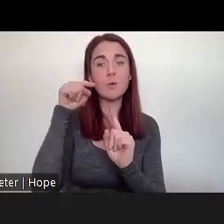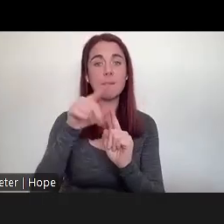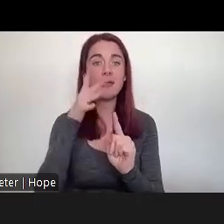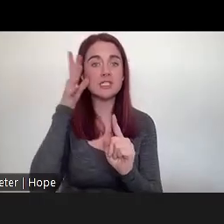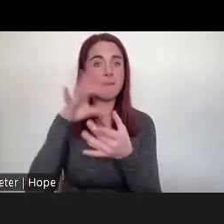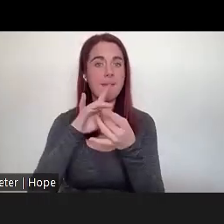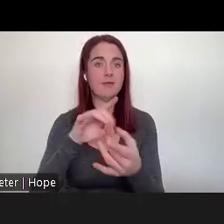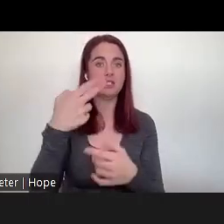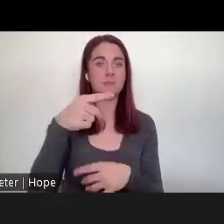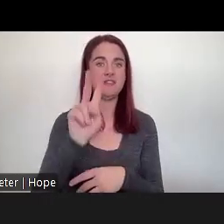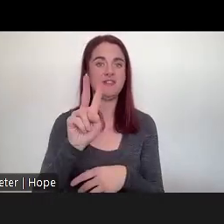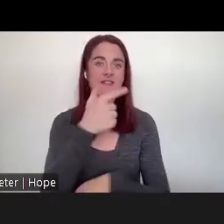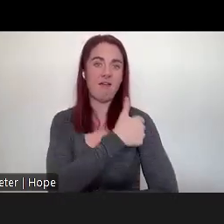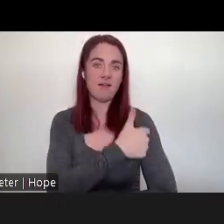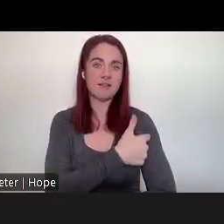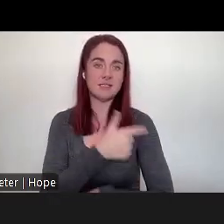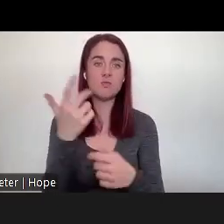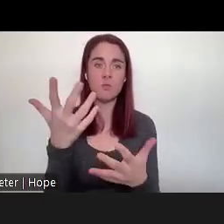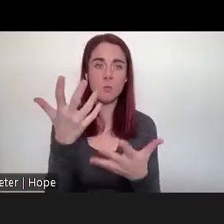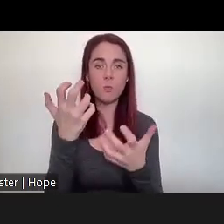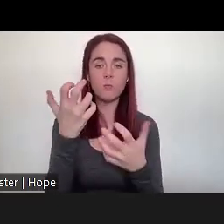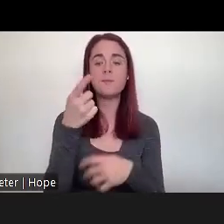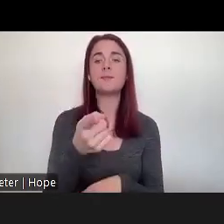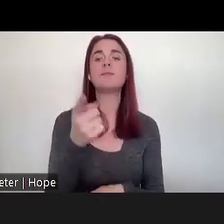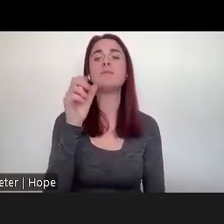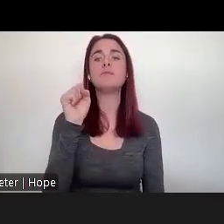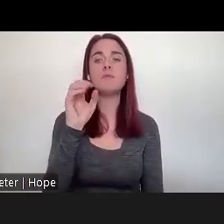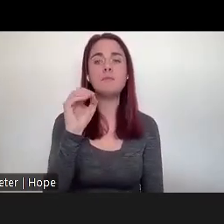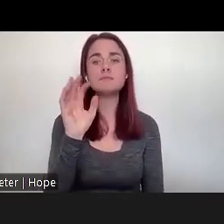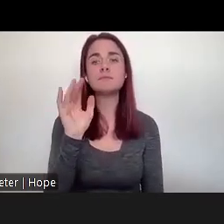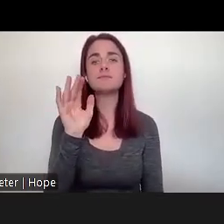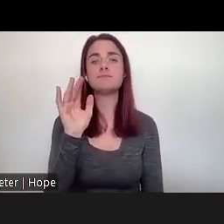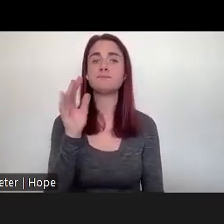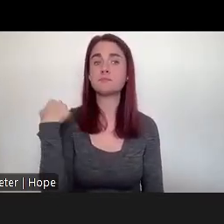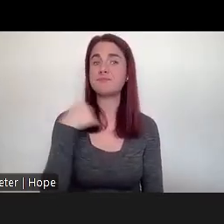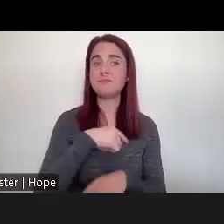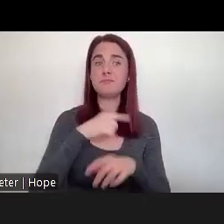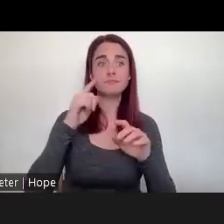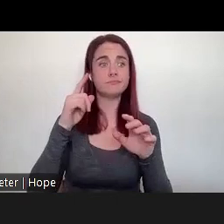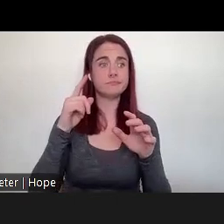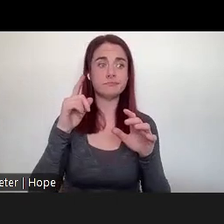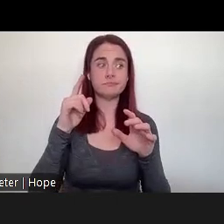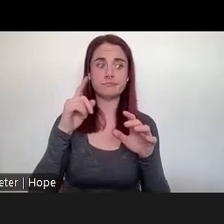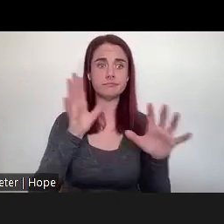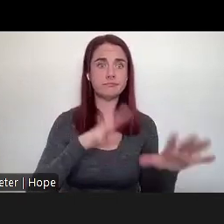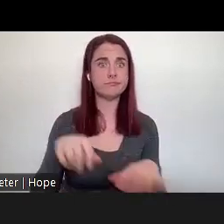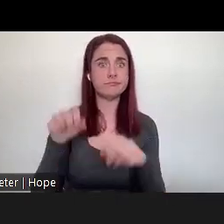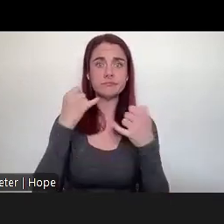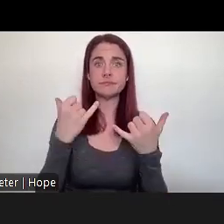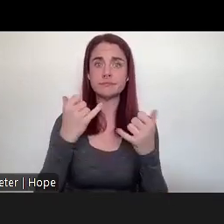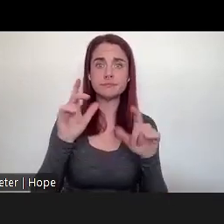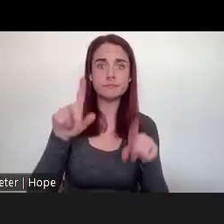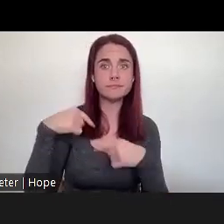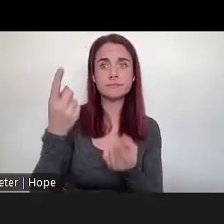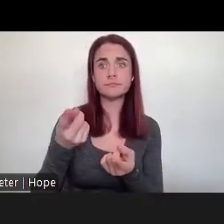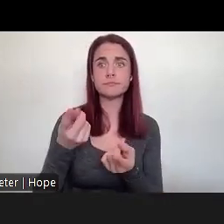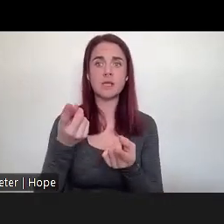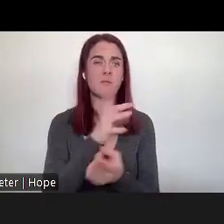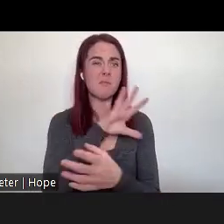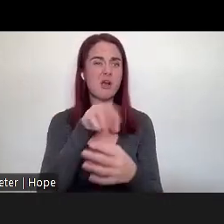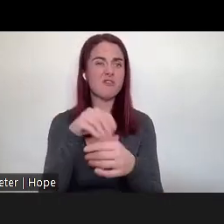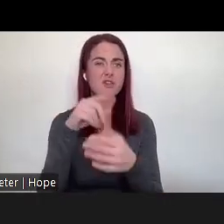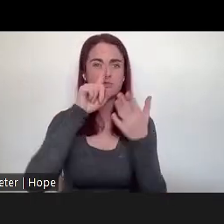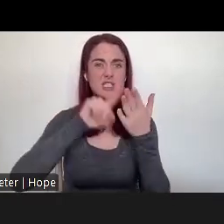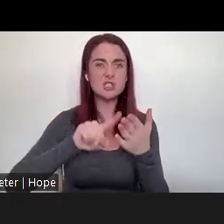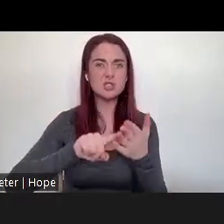HPV vaccine. And so we've been doing this as part of a research project. And I'm going